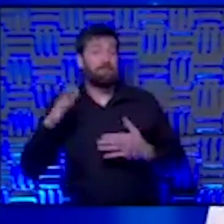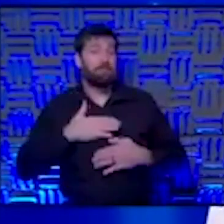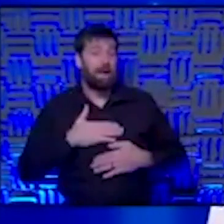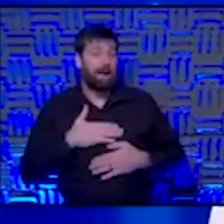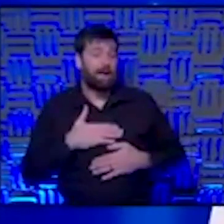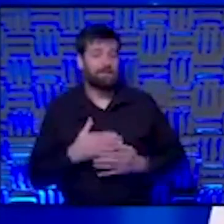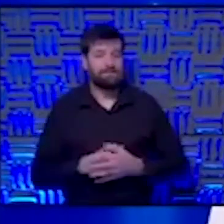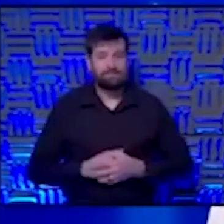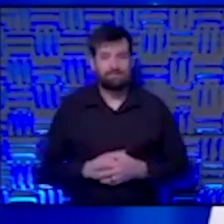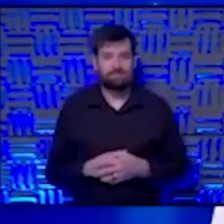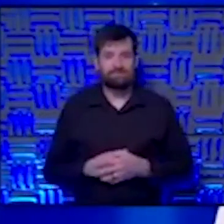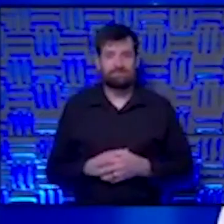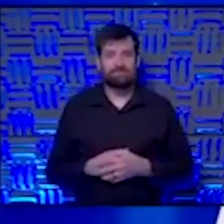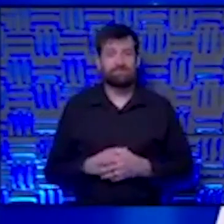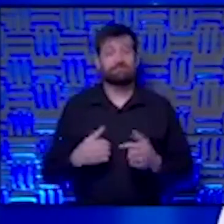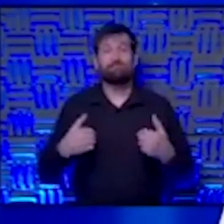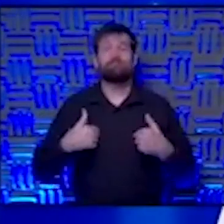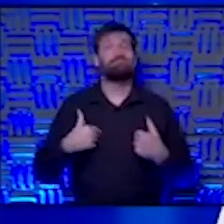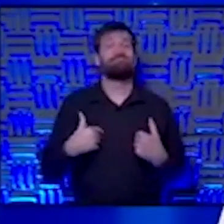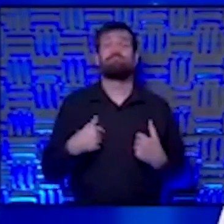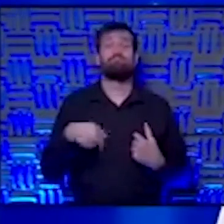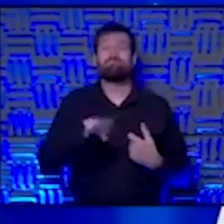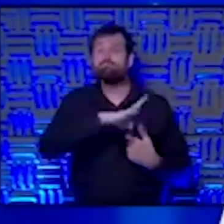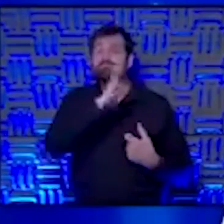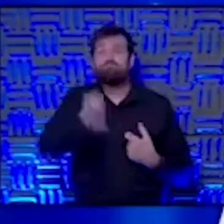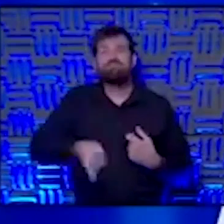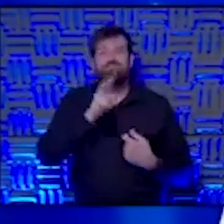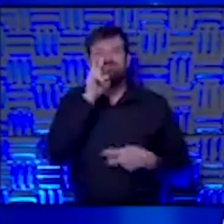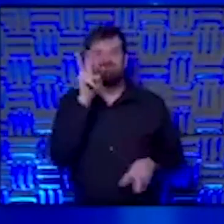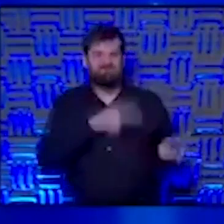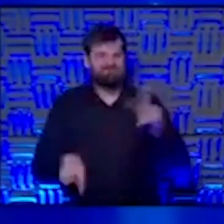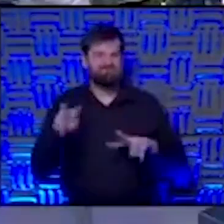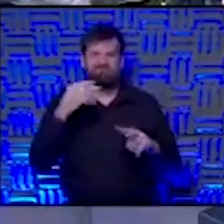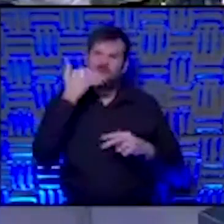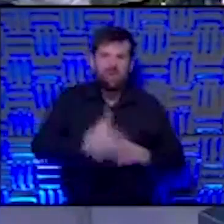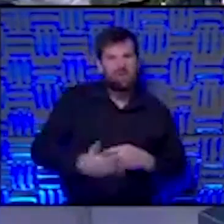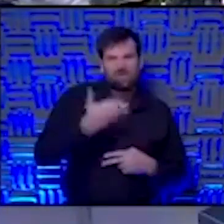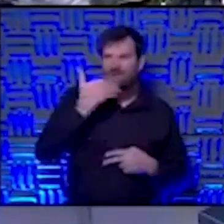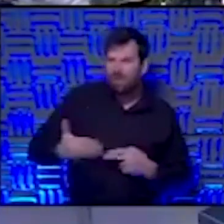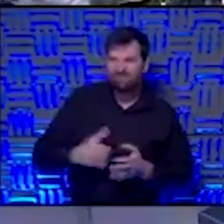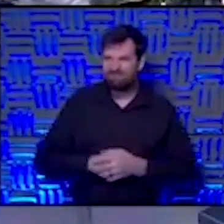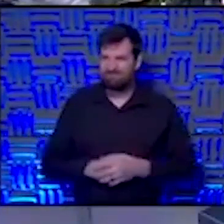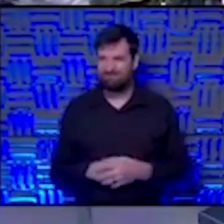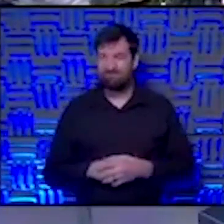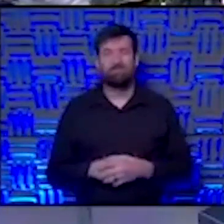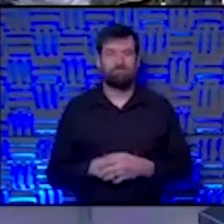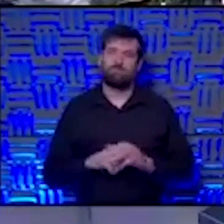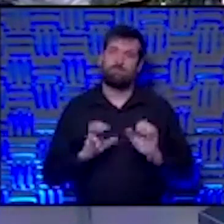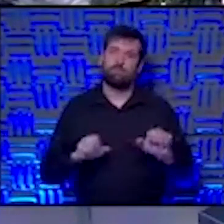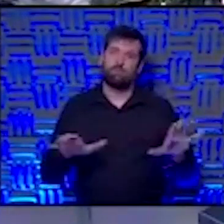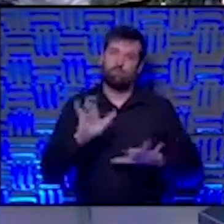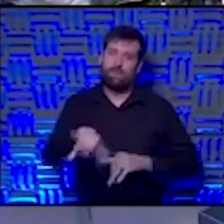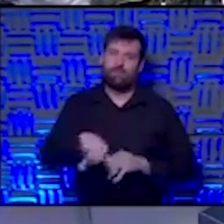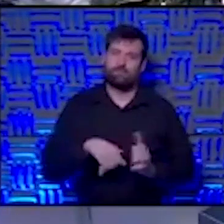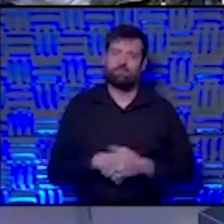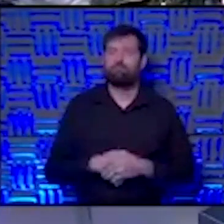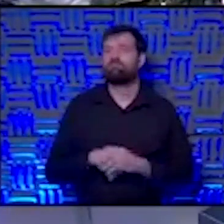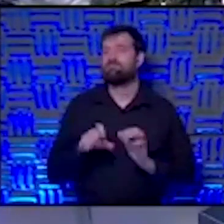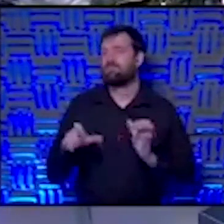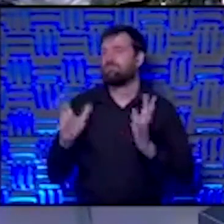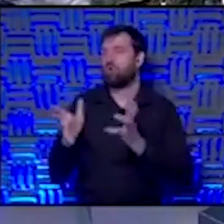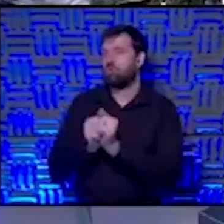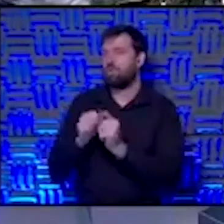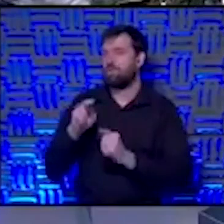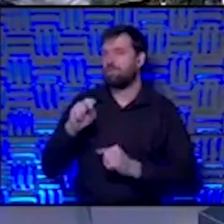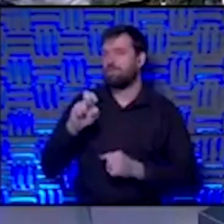bum, bum, bum. I have never looked so good. So good, so good. We could do that song. Yeah. So we're going to have to talk to Neil Diamond